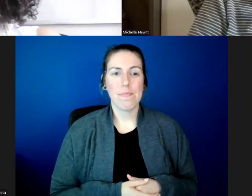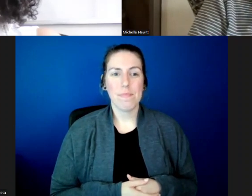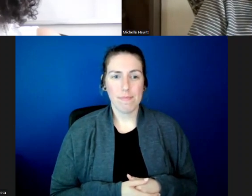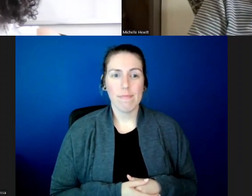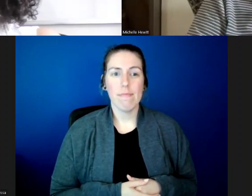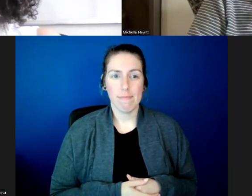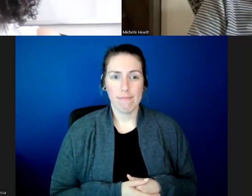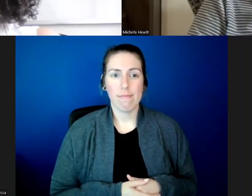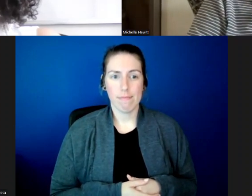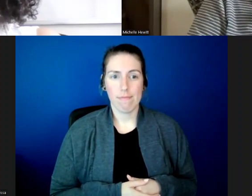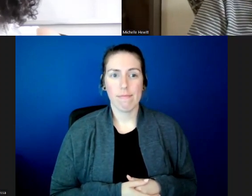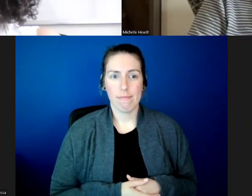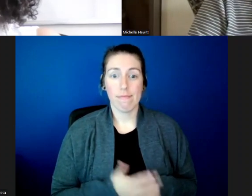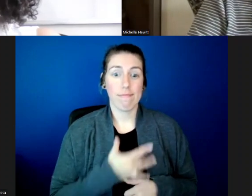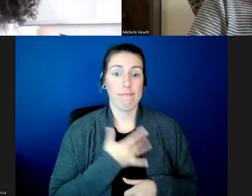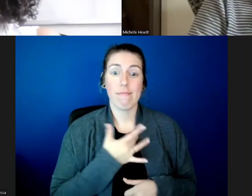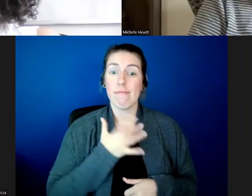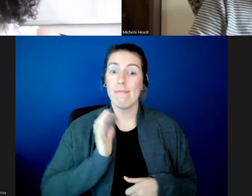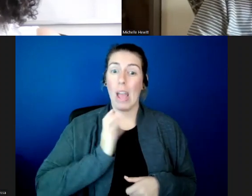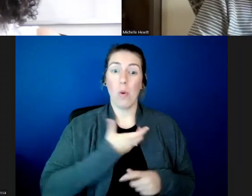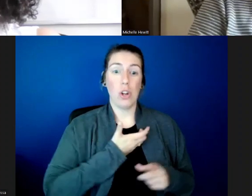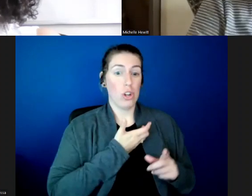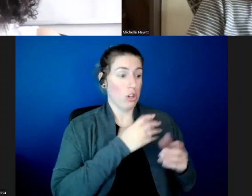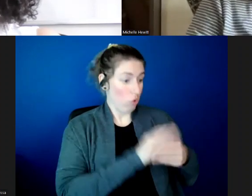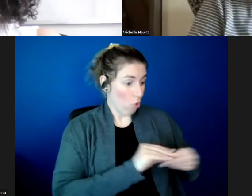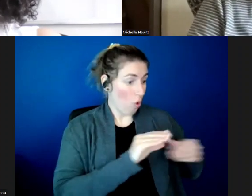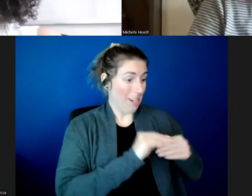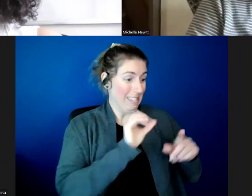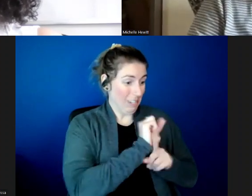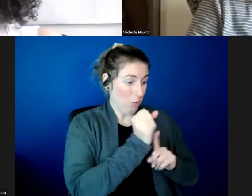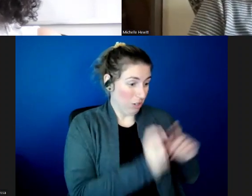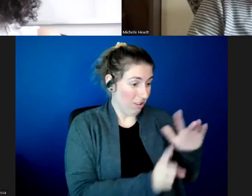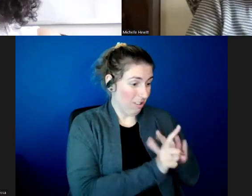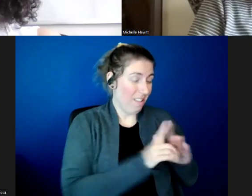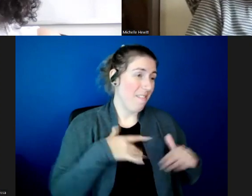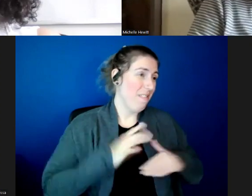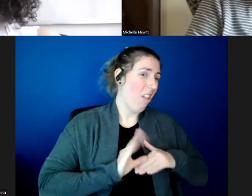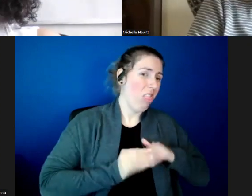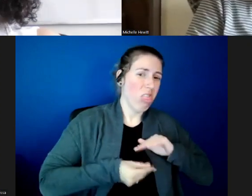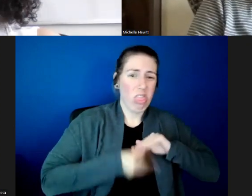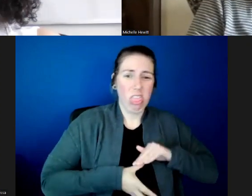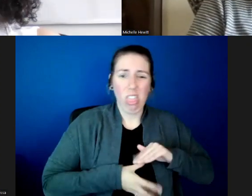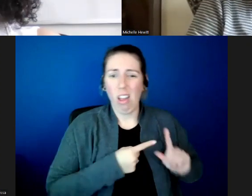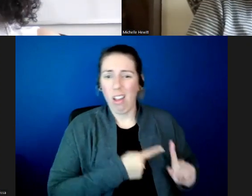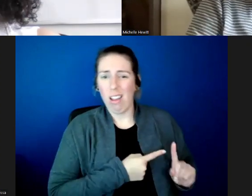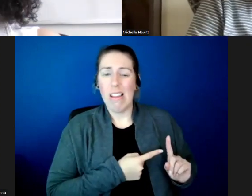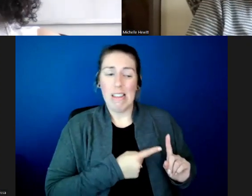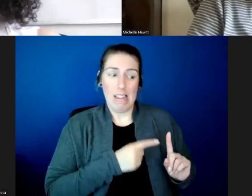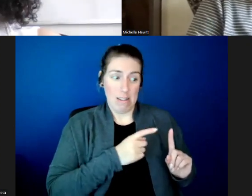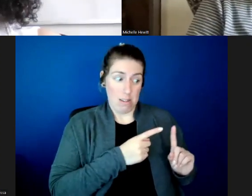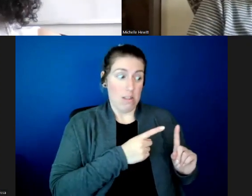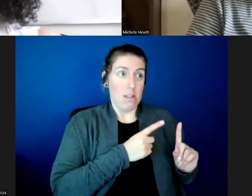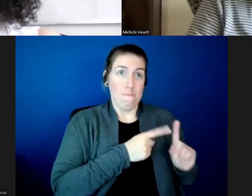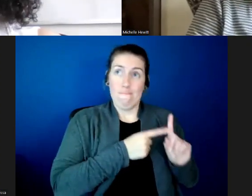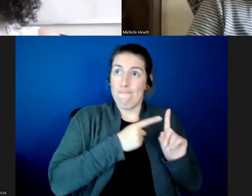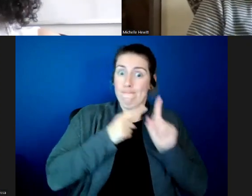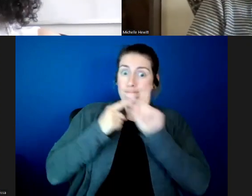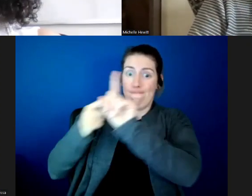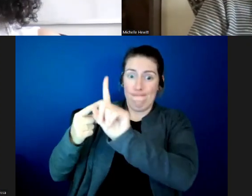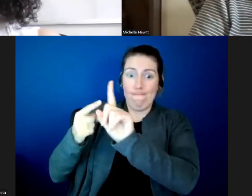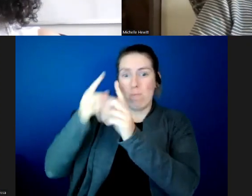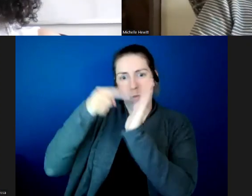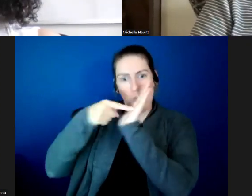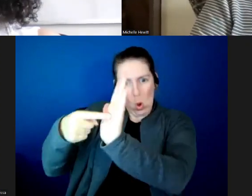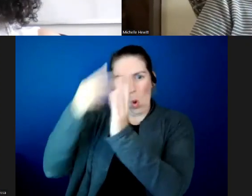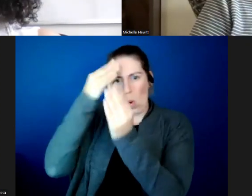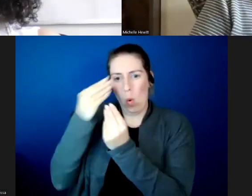that are not full of, you know, dignity or non-harmony, but the lives that people are living in are not full of dignity either, right? So that's